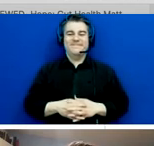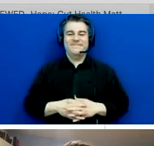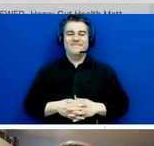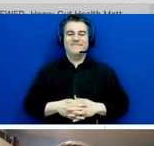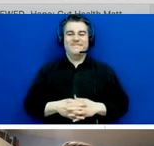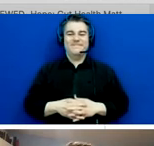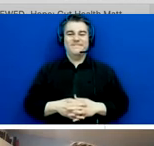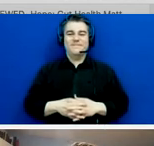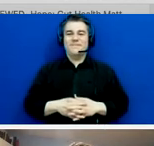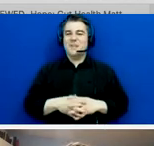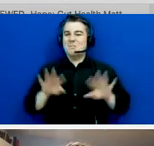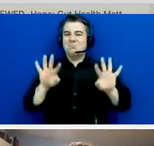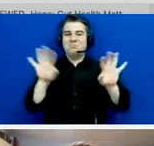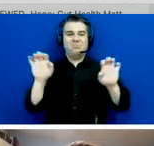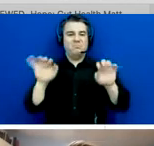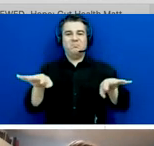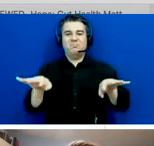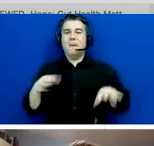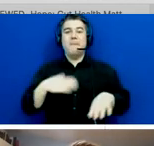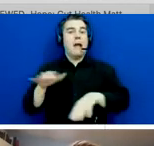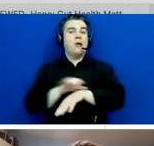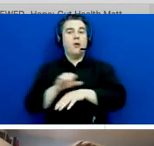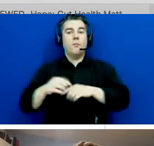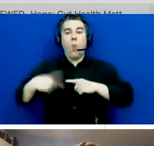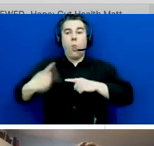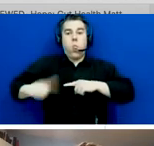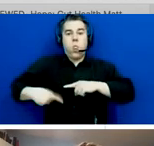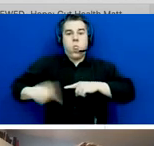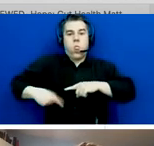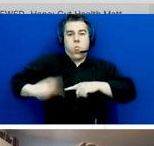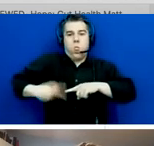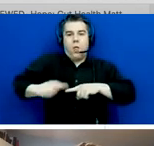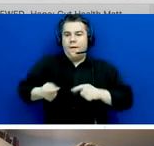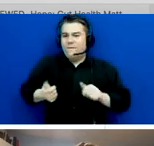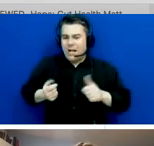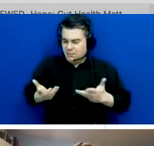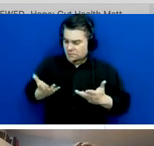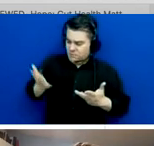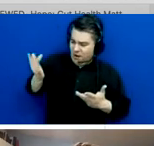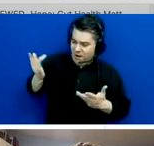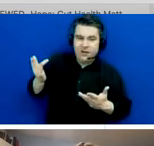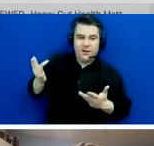I have no idea. My computer is like whirring like crazy. I don't even know what it is doing.